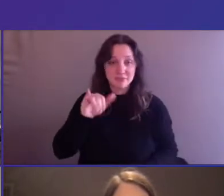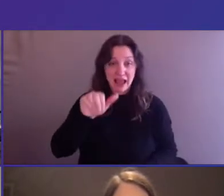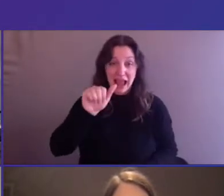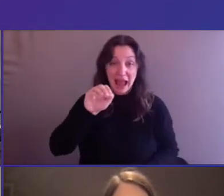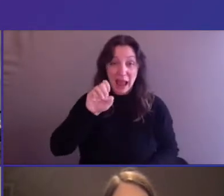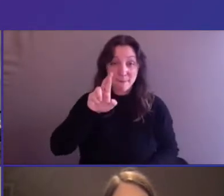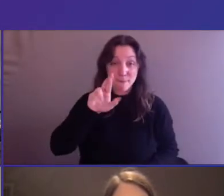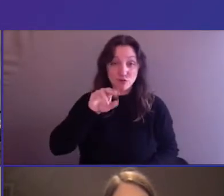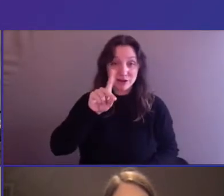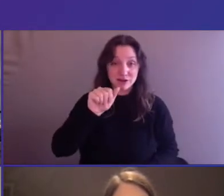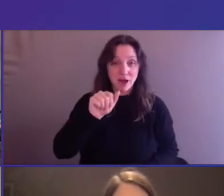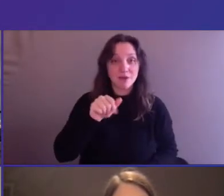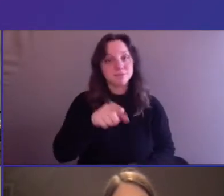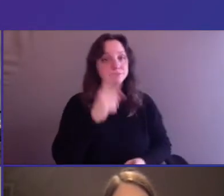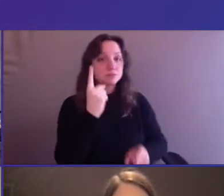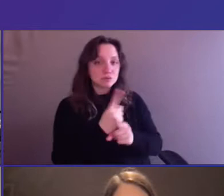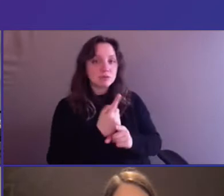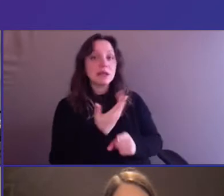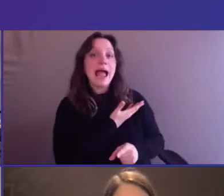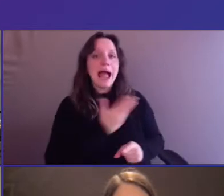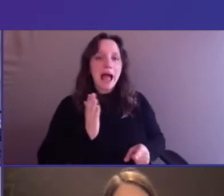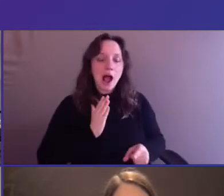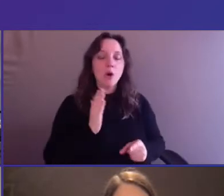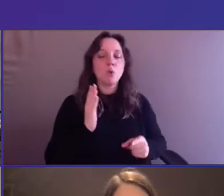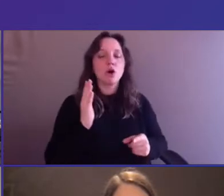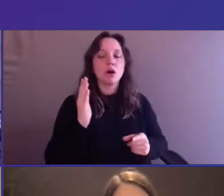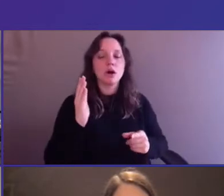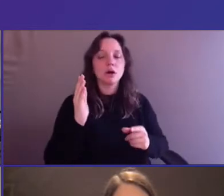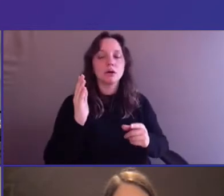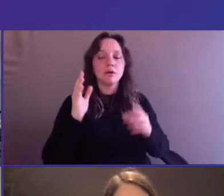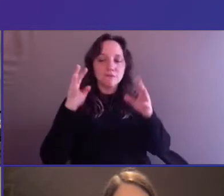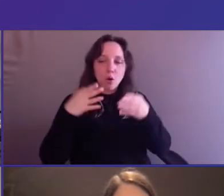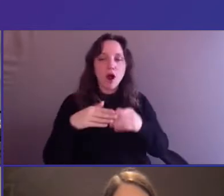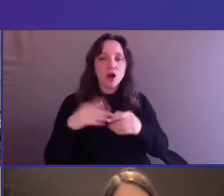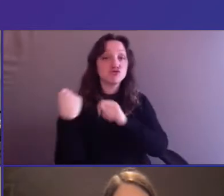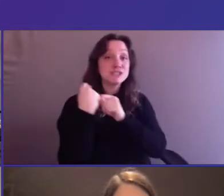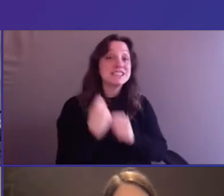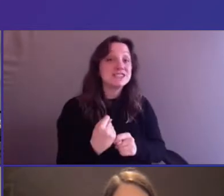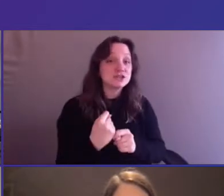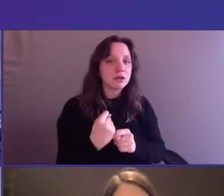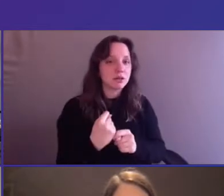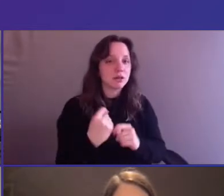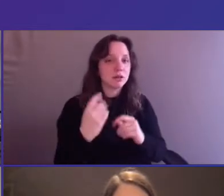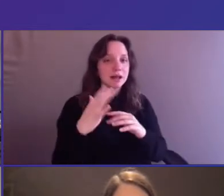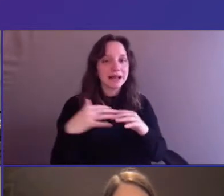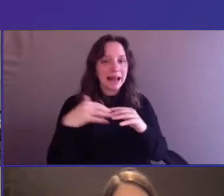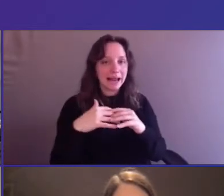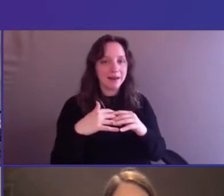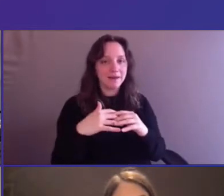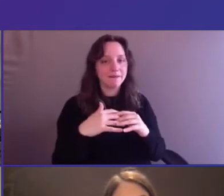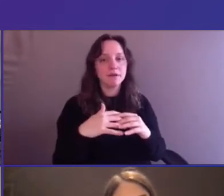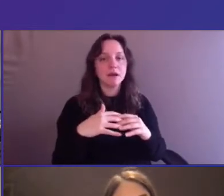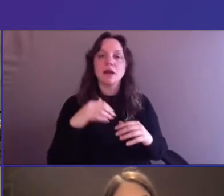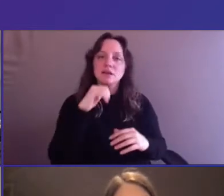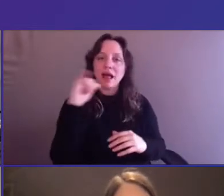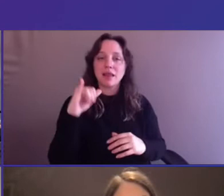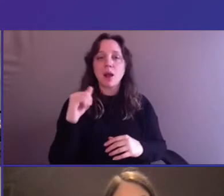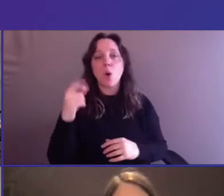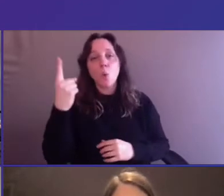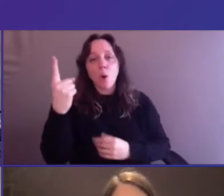based on traditional Native values. It's not based on like the demands of a certain artistic discipline or